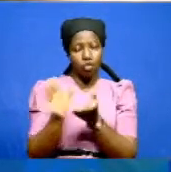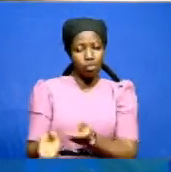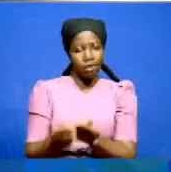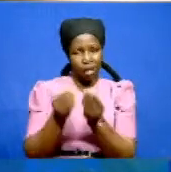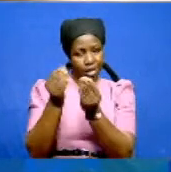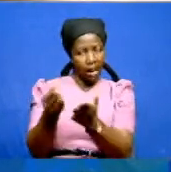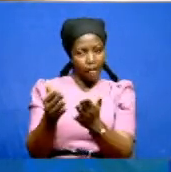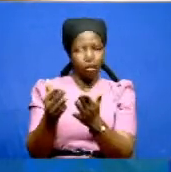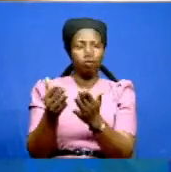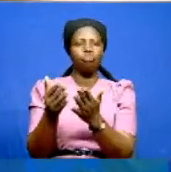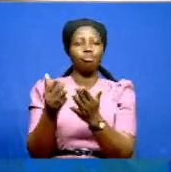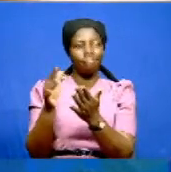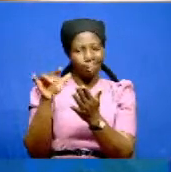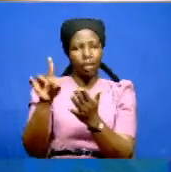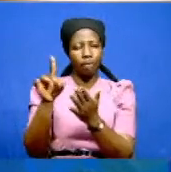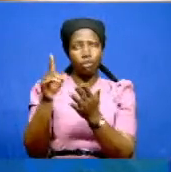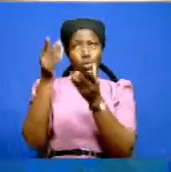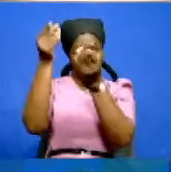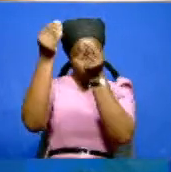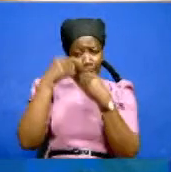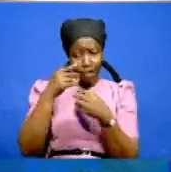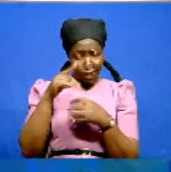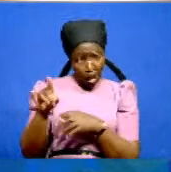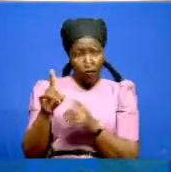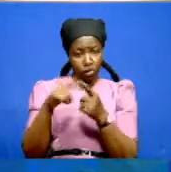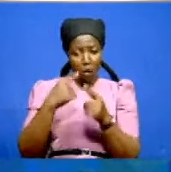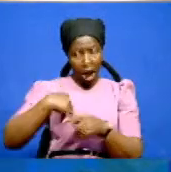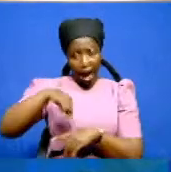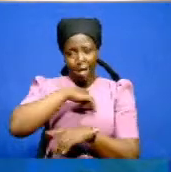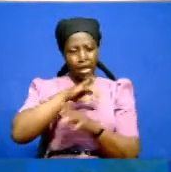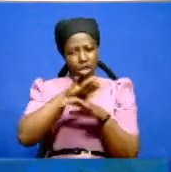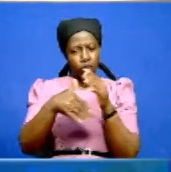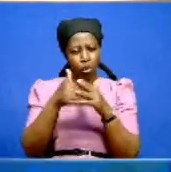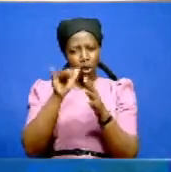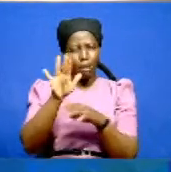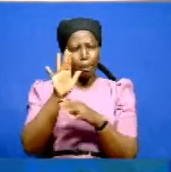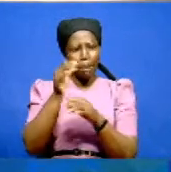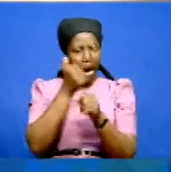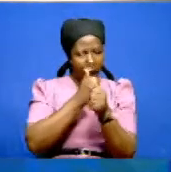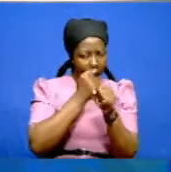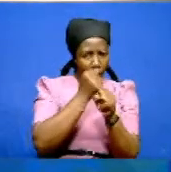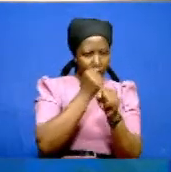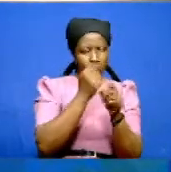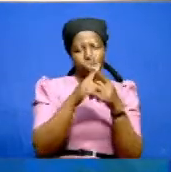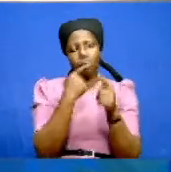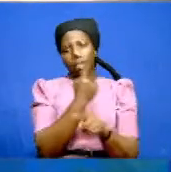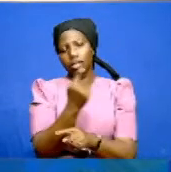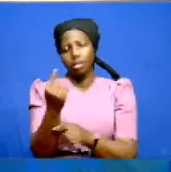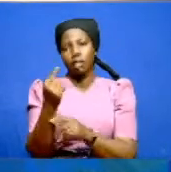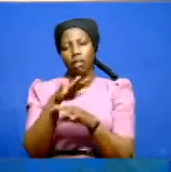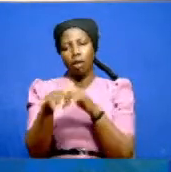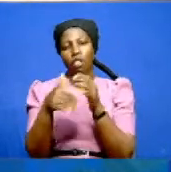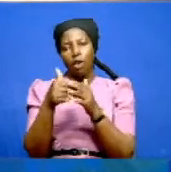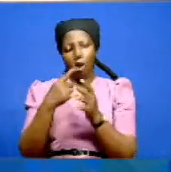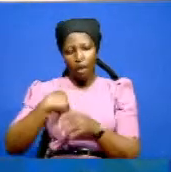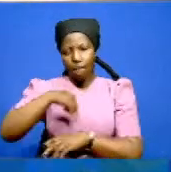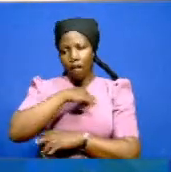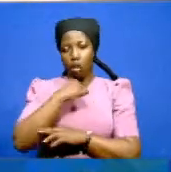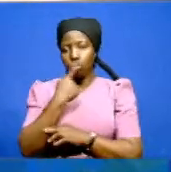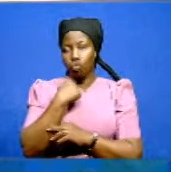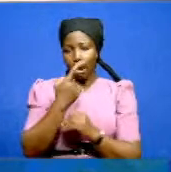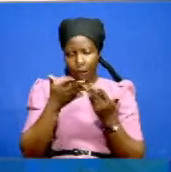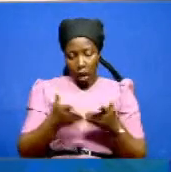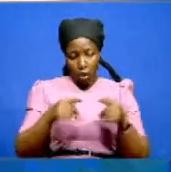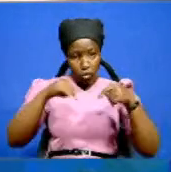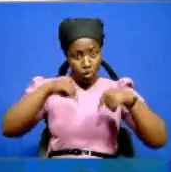us and all that he did to each and every one of us that is here today, in particular the